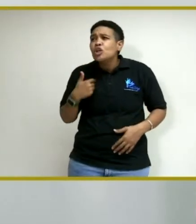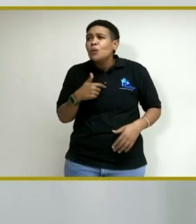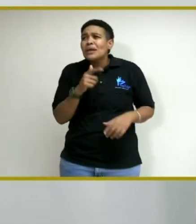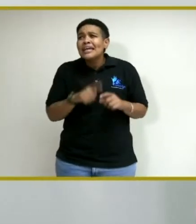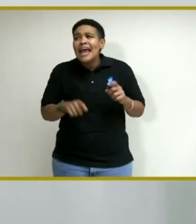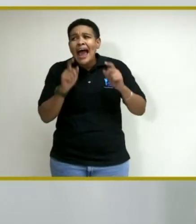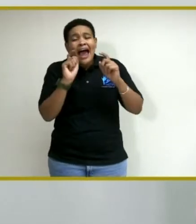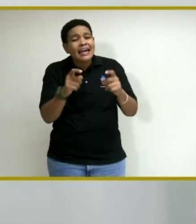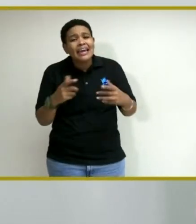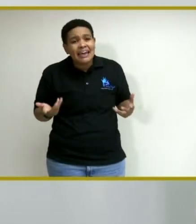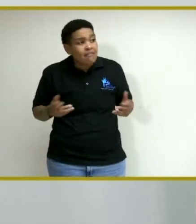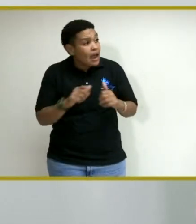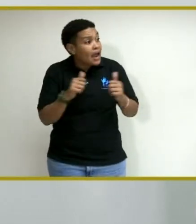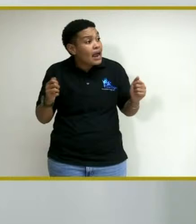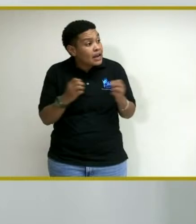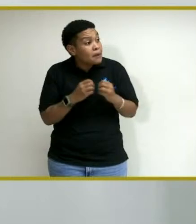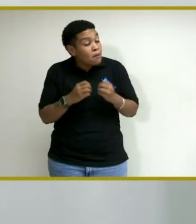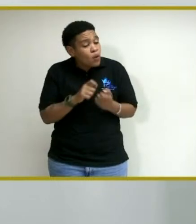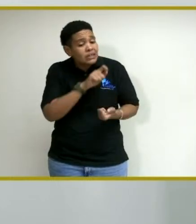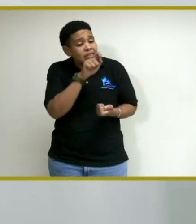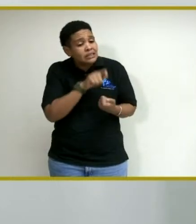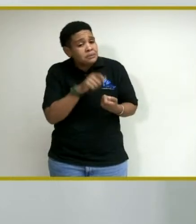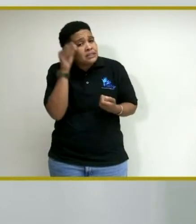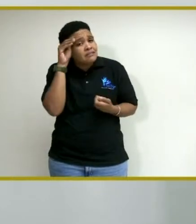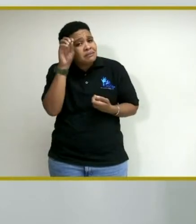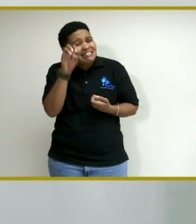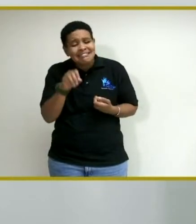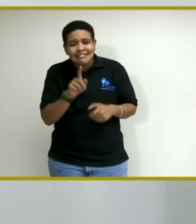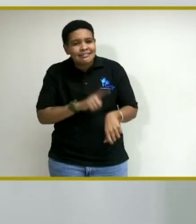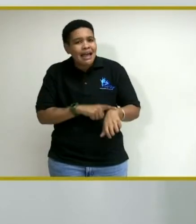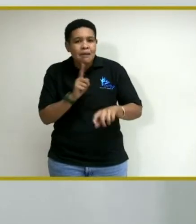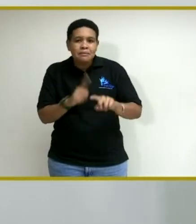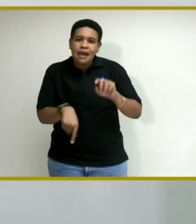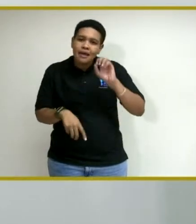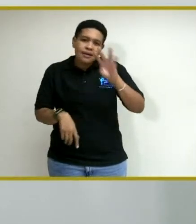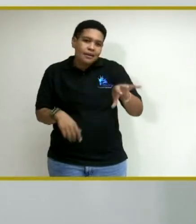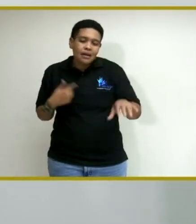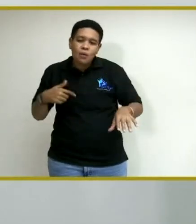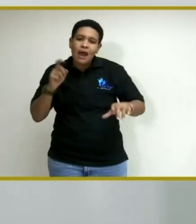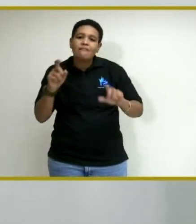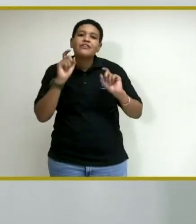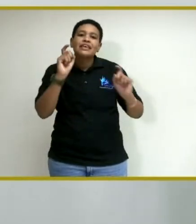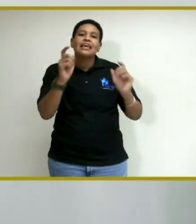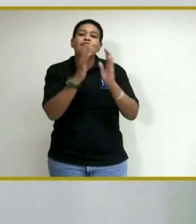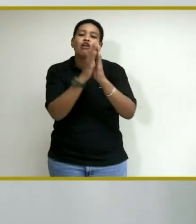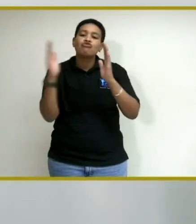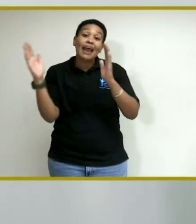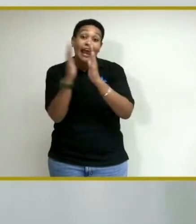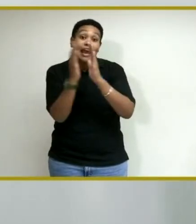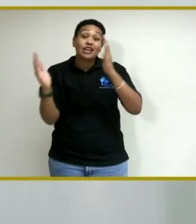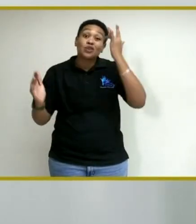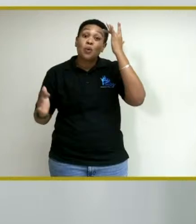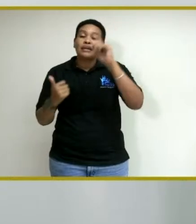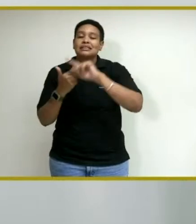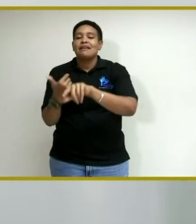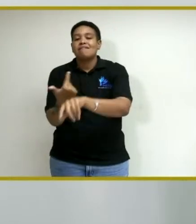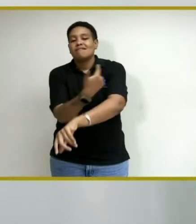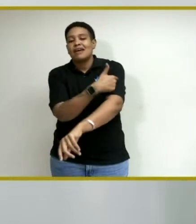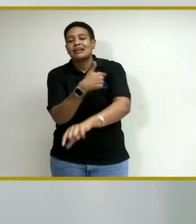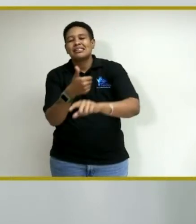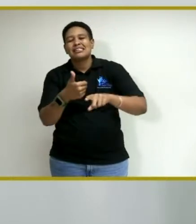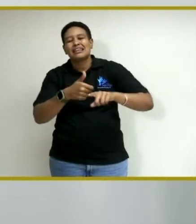give any more specific information on time. We have to give a range because vaccines